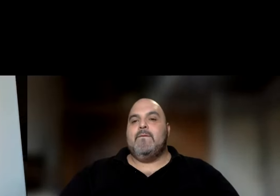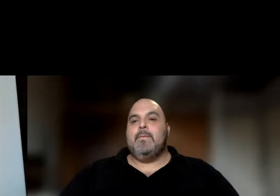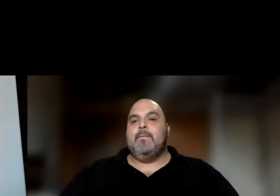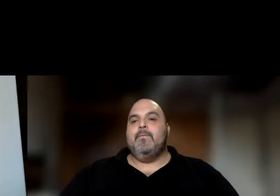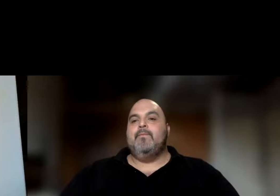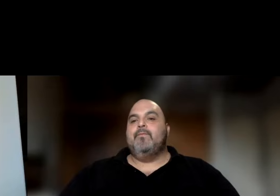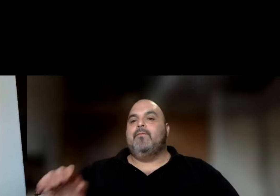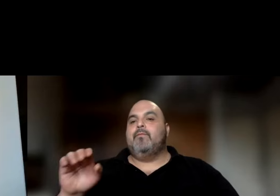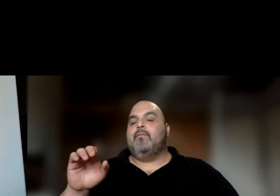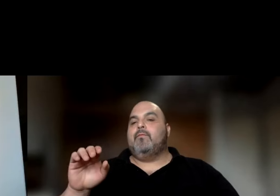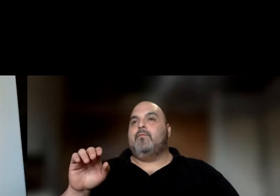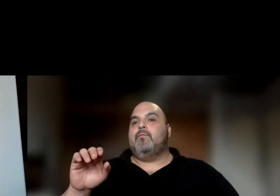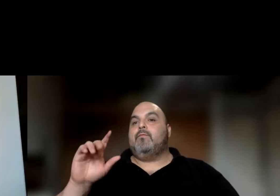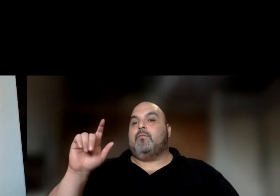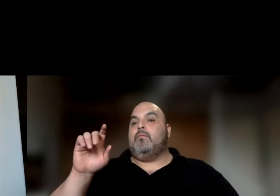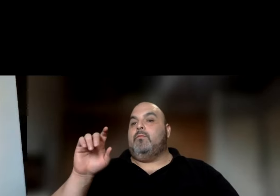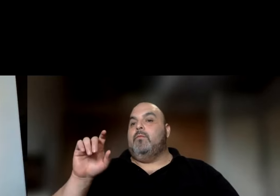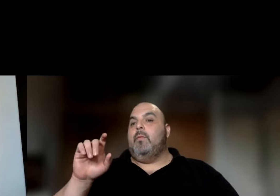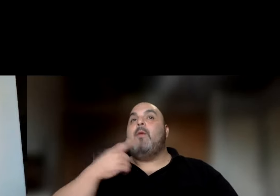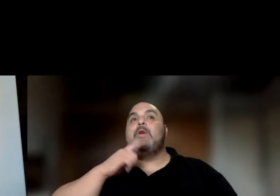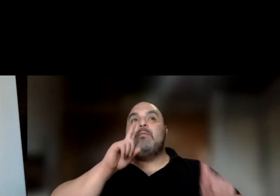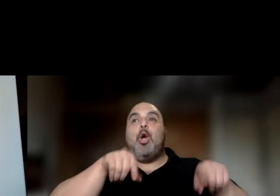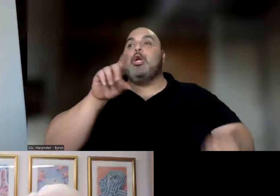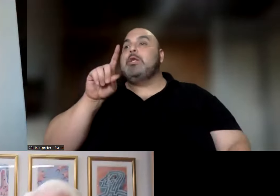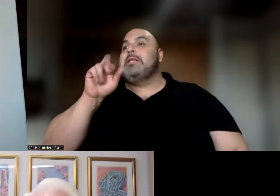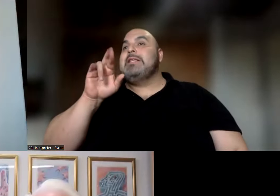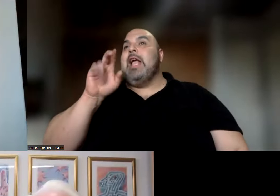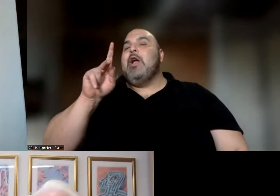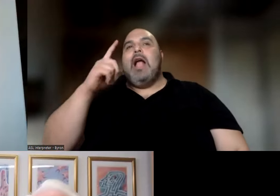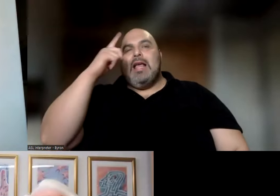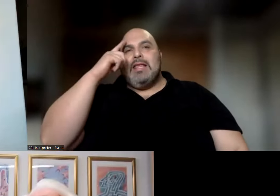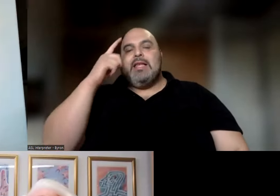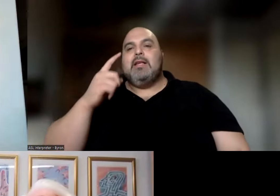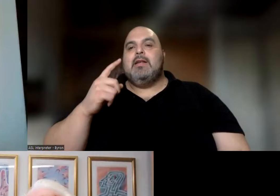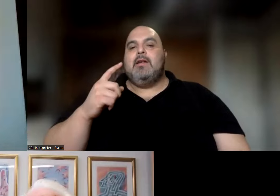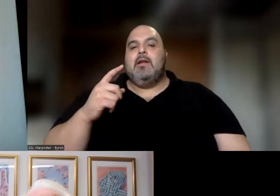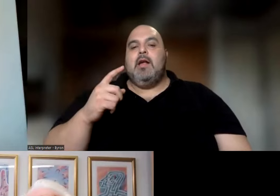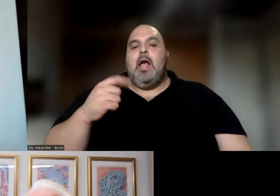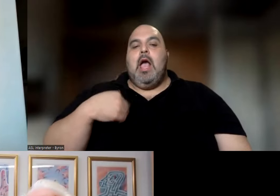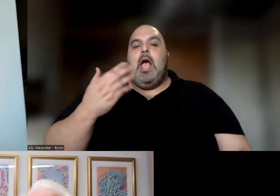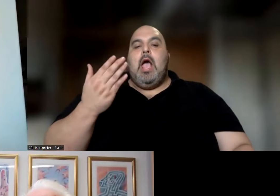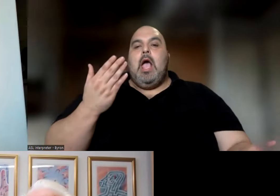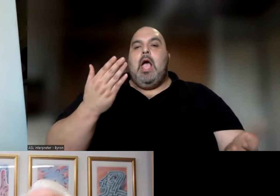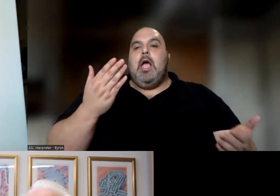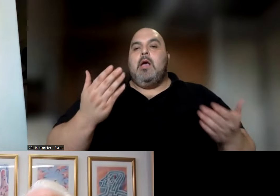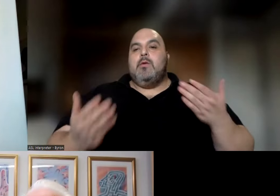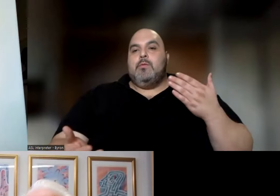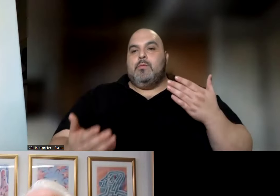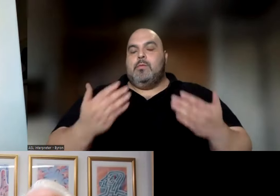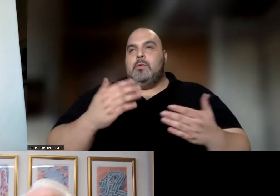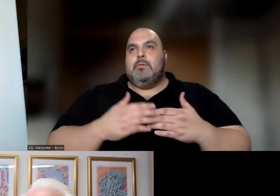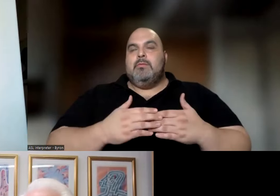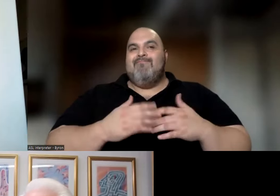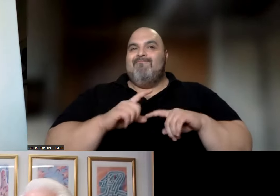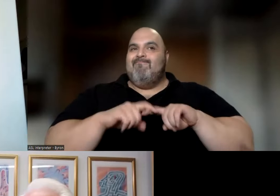Mobley? Well, just to respond to Derek, I think I might reframe